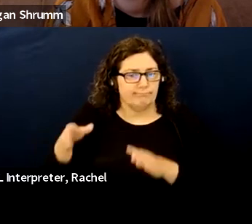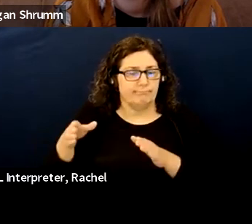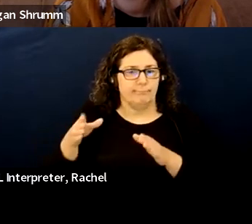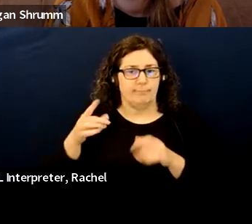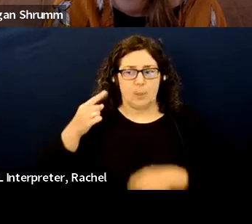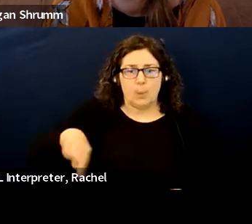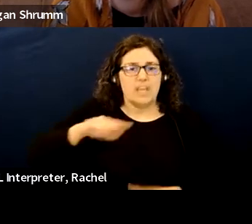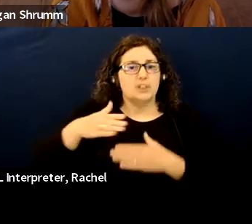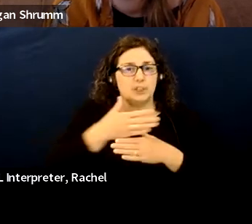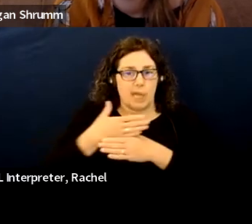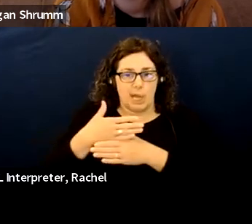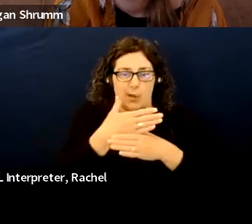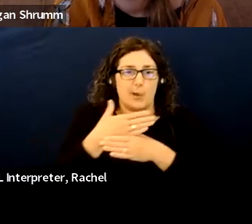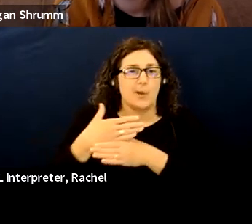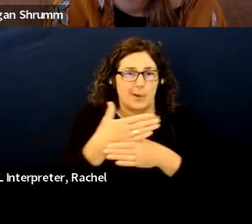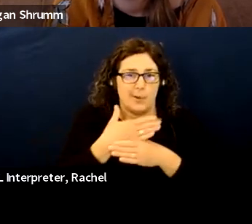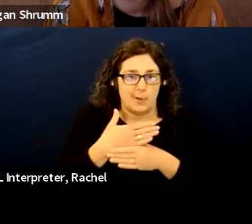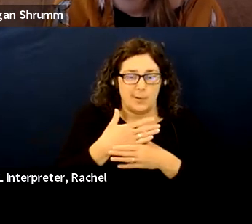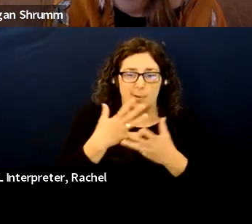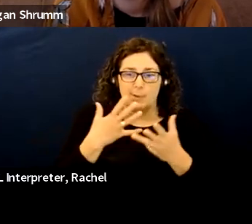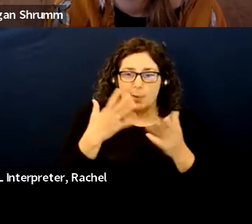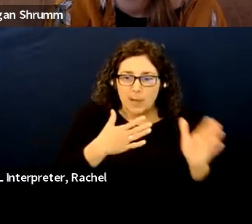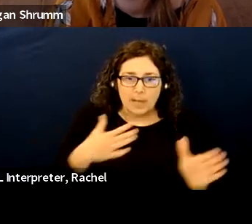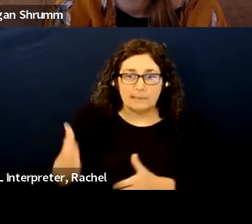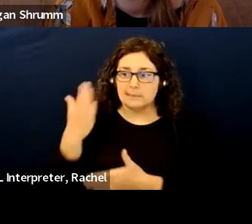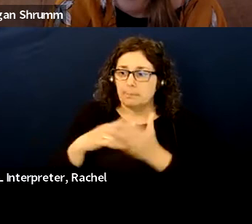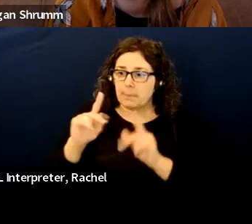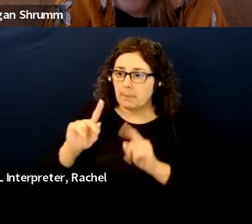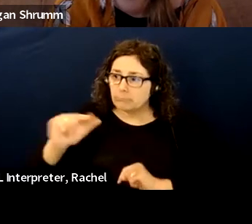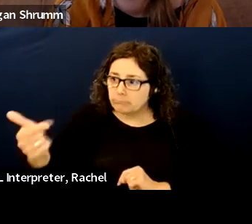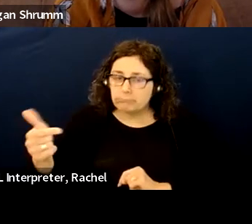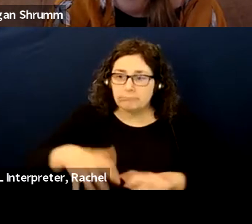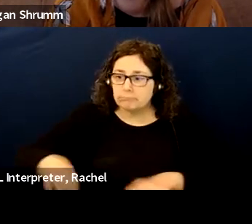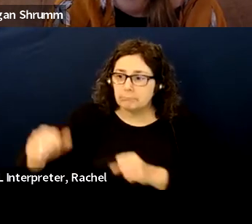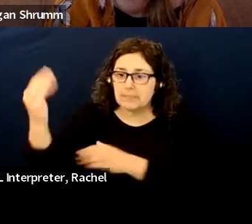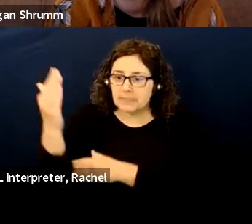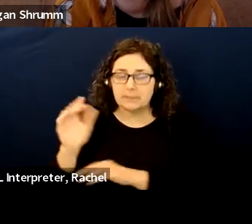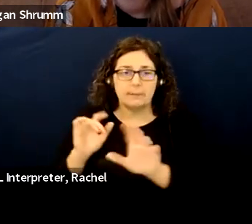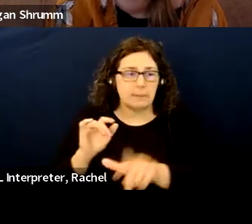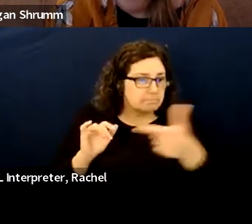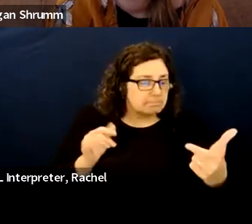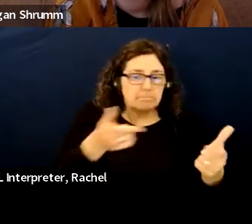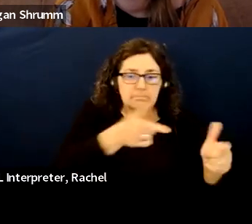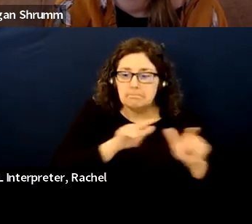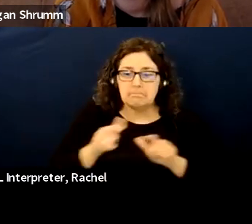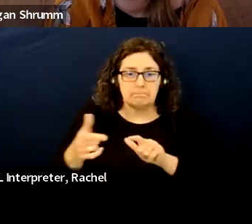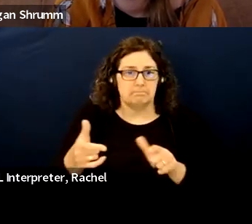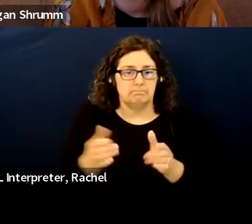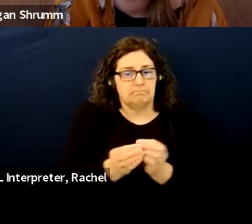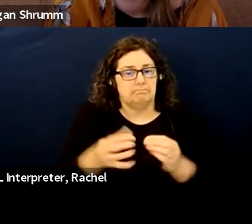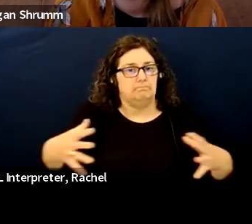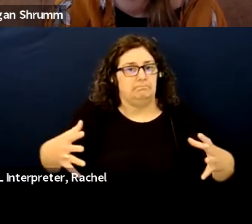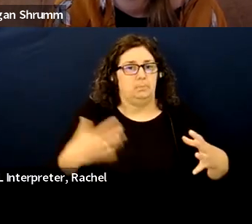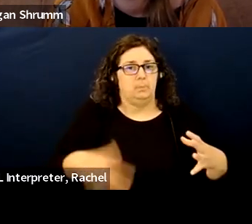we've started sharing the organization of it, so other people organize some of the presentations and so on now, and it's kind of expanding that way.